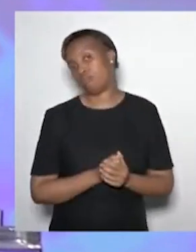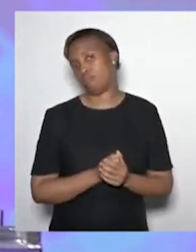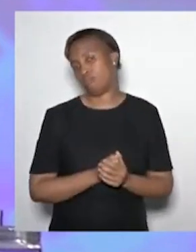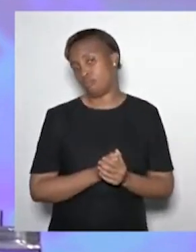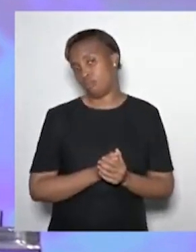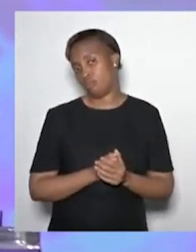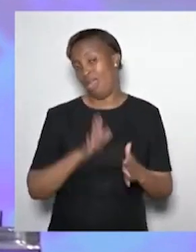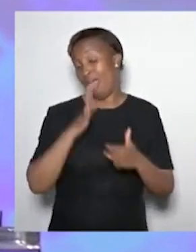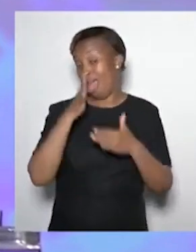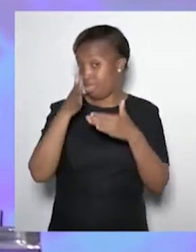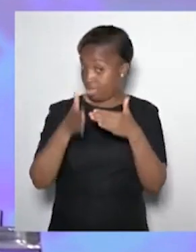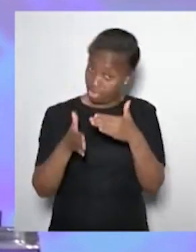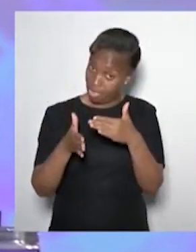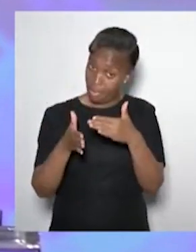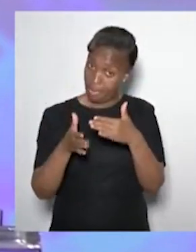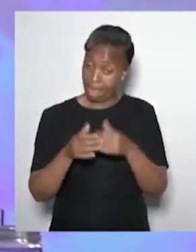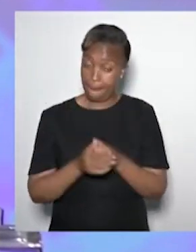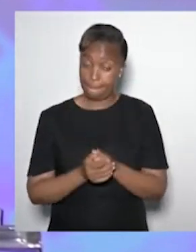Until